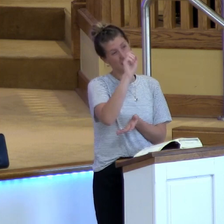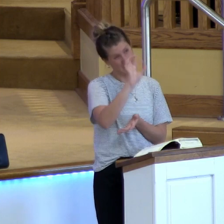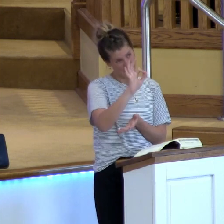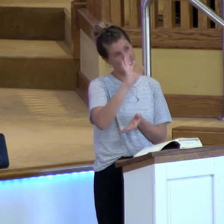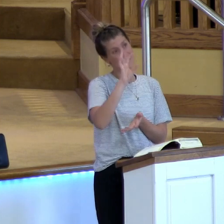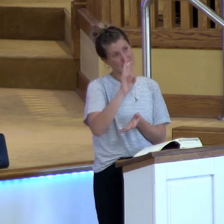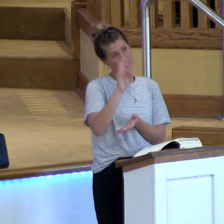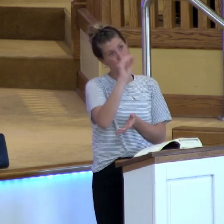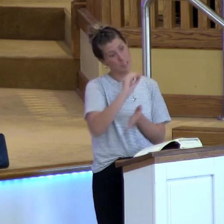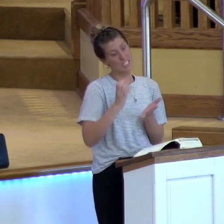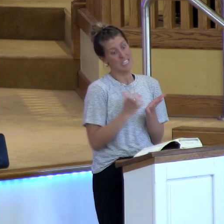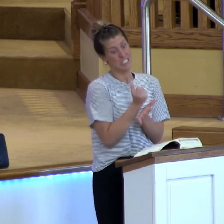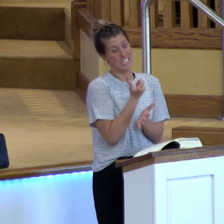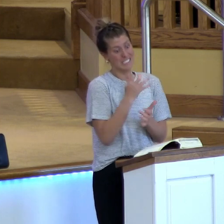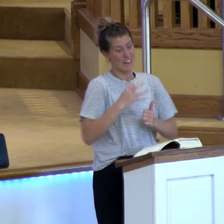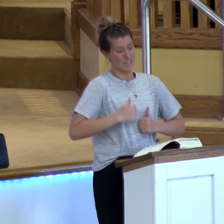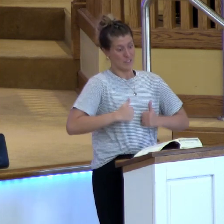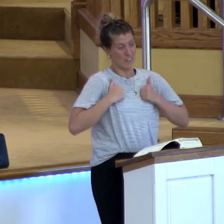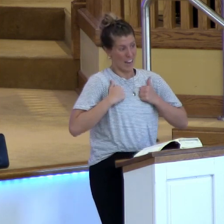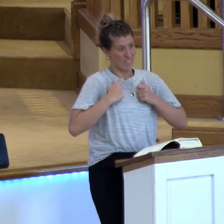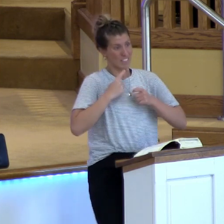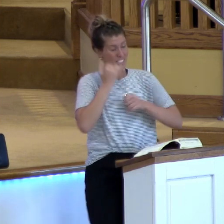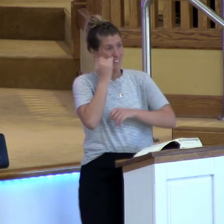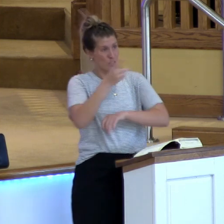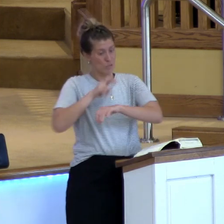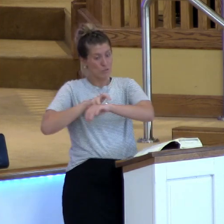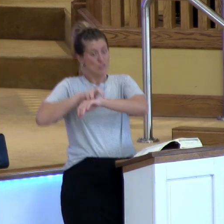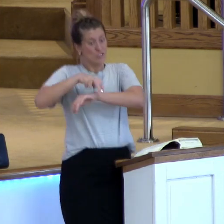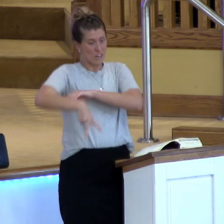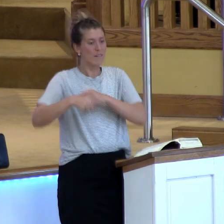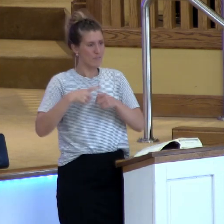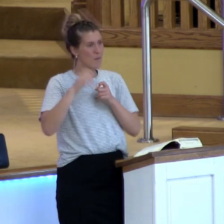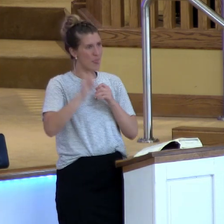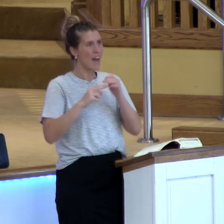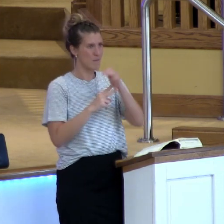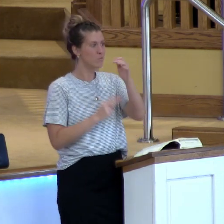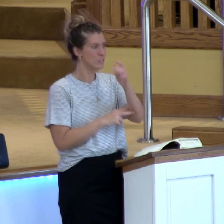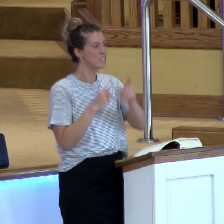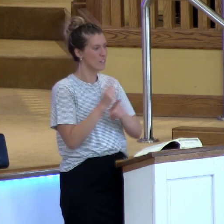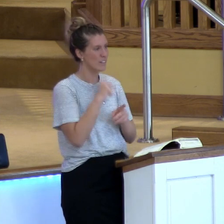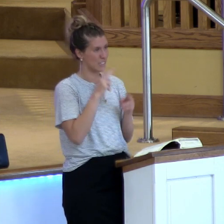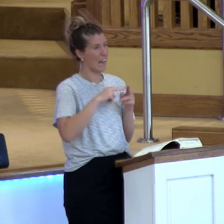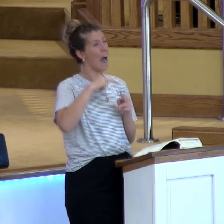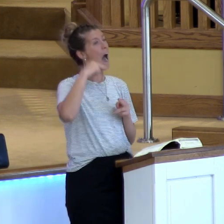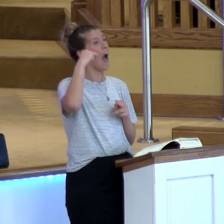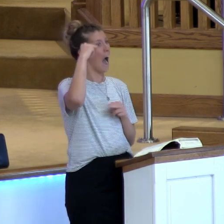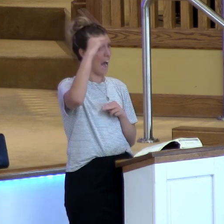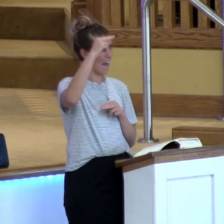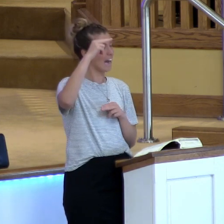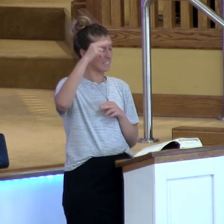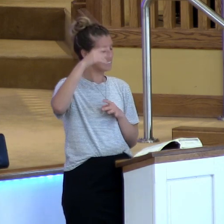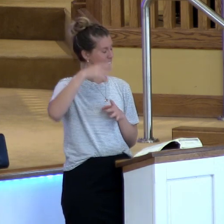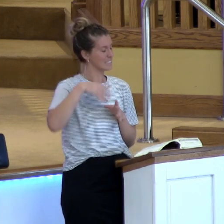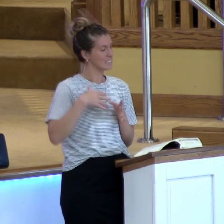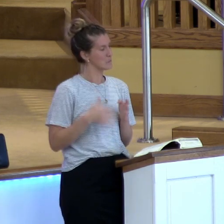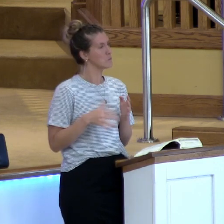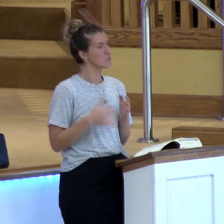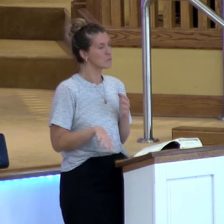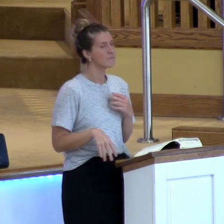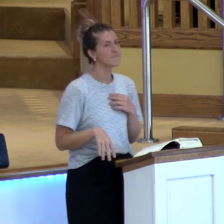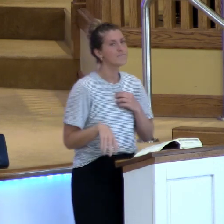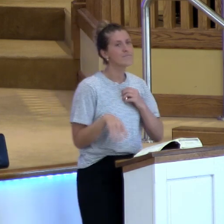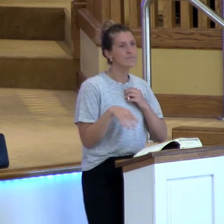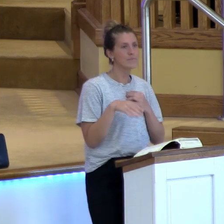1.97% chance of surviving if you jump off the Golden Gate Bridge. It's quite a depth. There's a height, a lot of